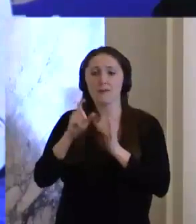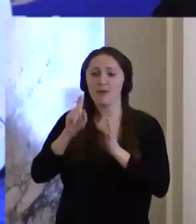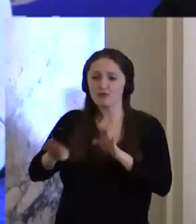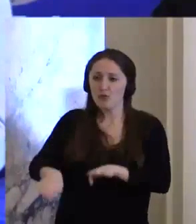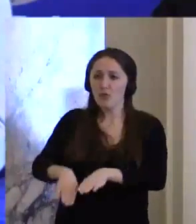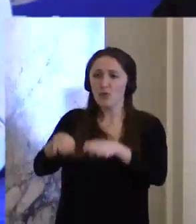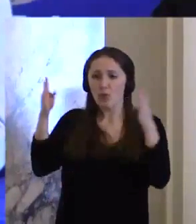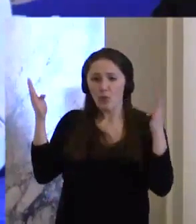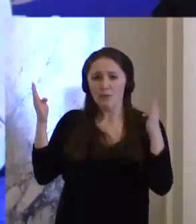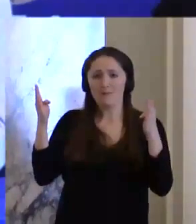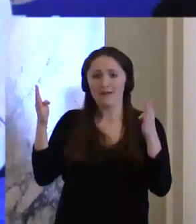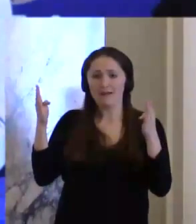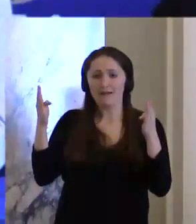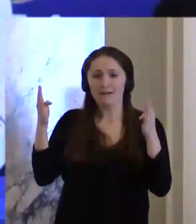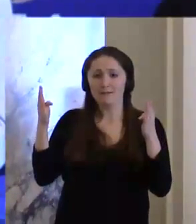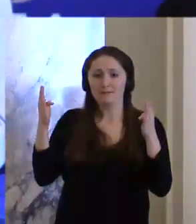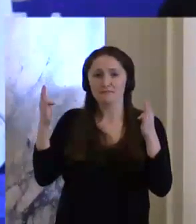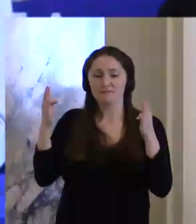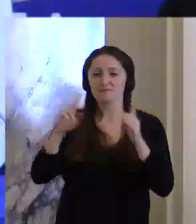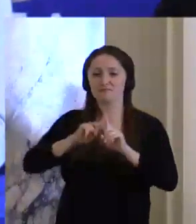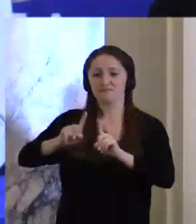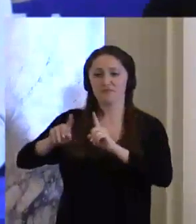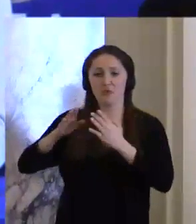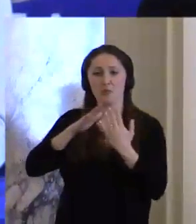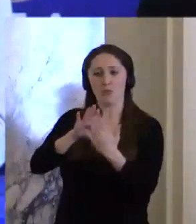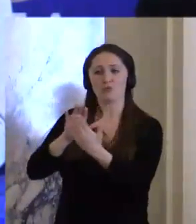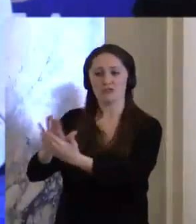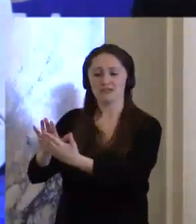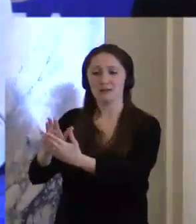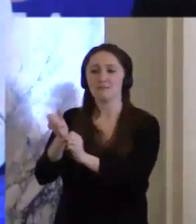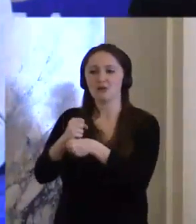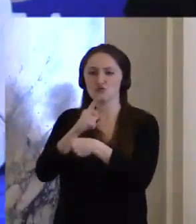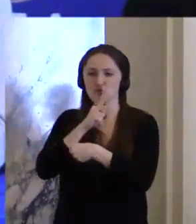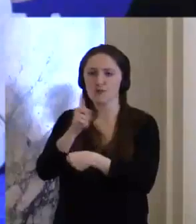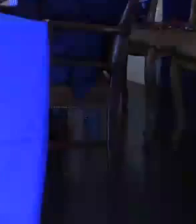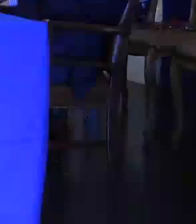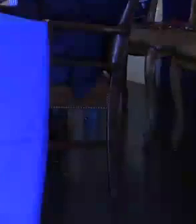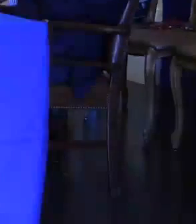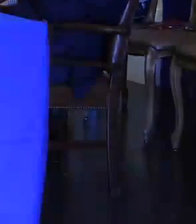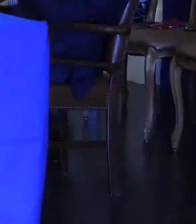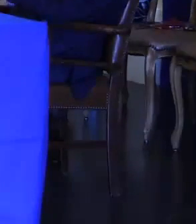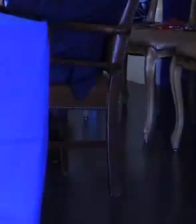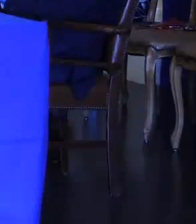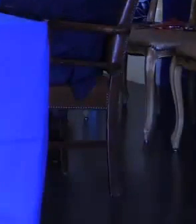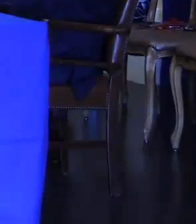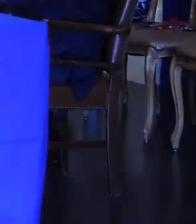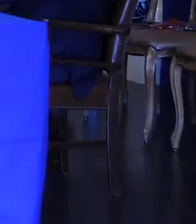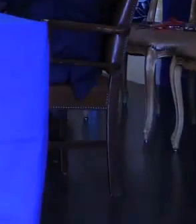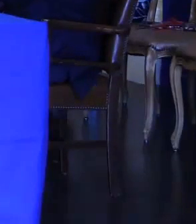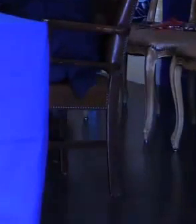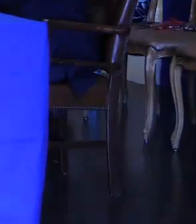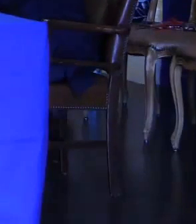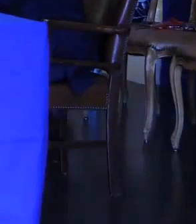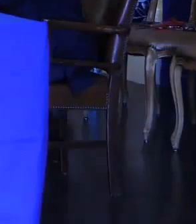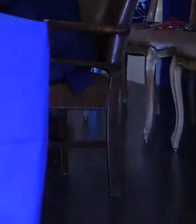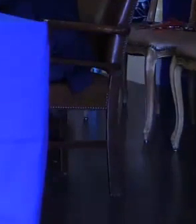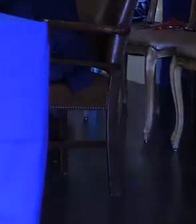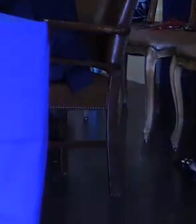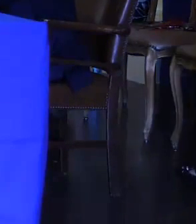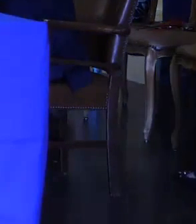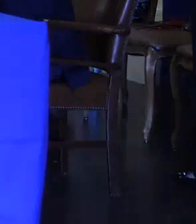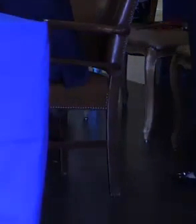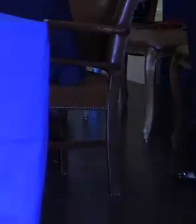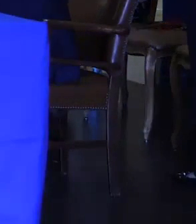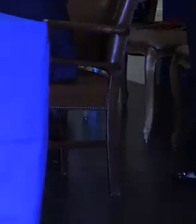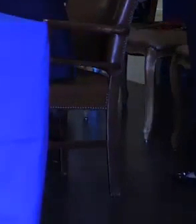channels and ensure that their voices are heard. Thank you. Thank you, Ambassador Mendez. And now to the final round of questions.